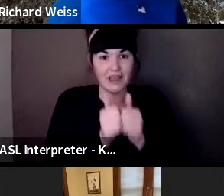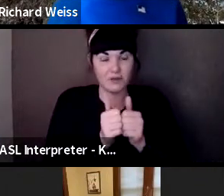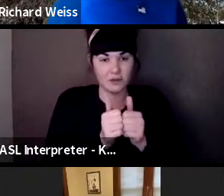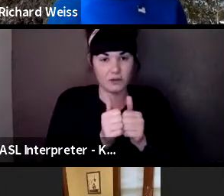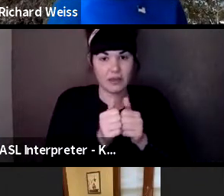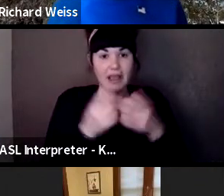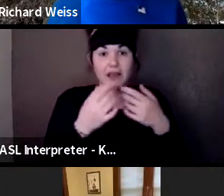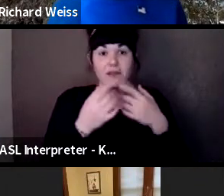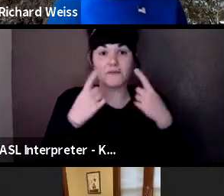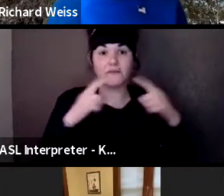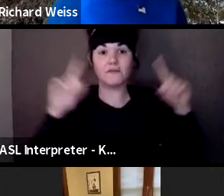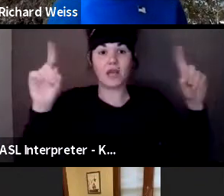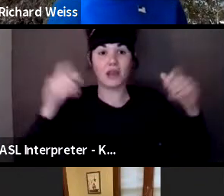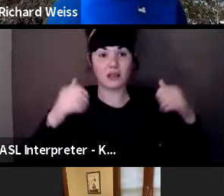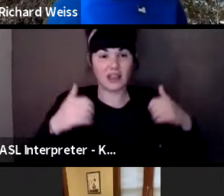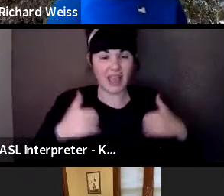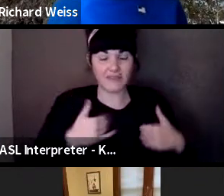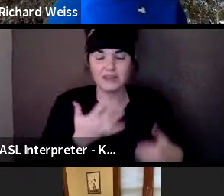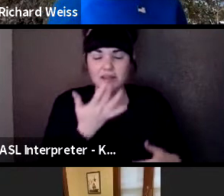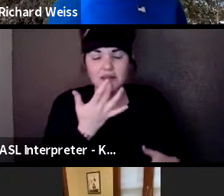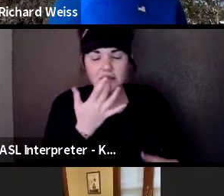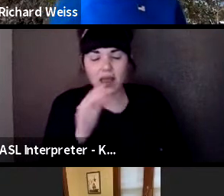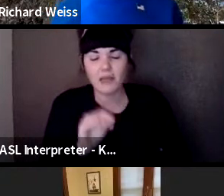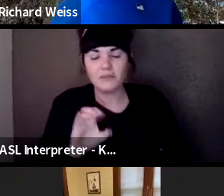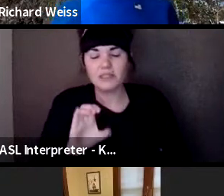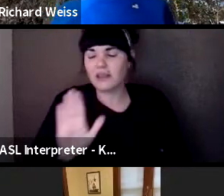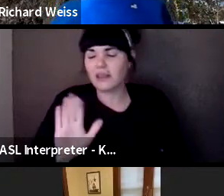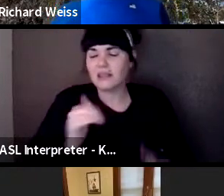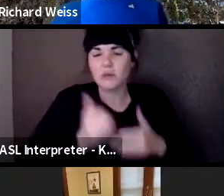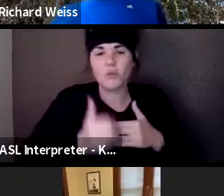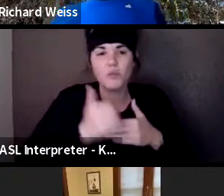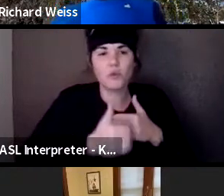of MC's bread that he bakes.